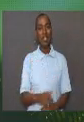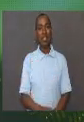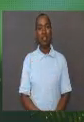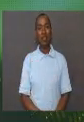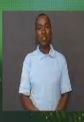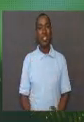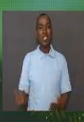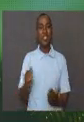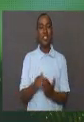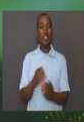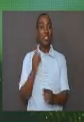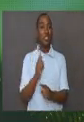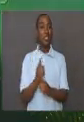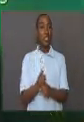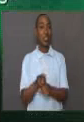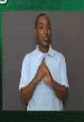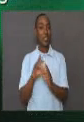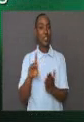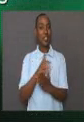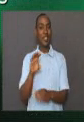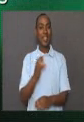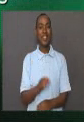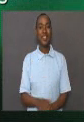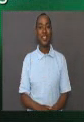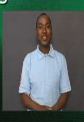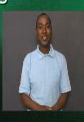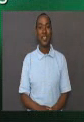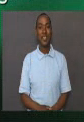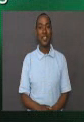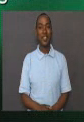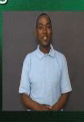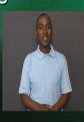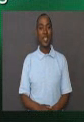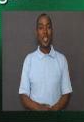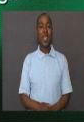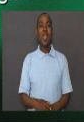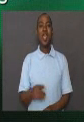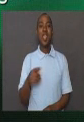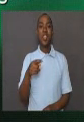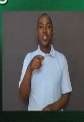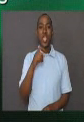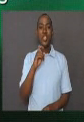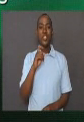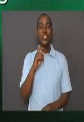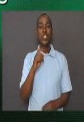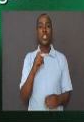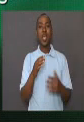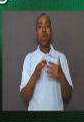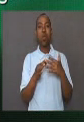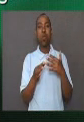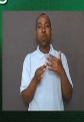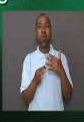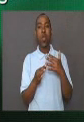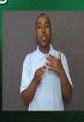the correct answers. The statement, "The edge and wine are